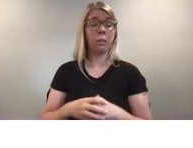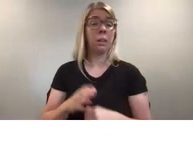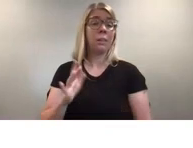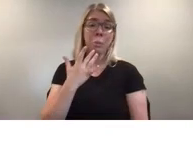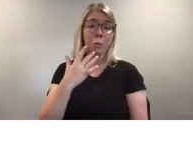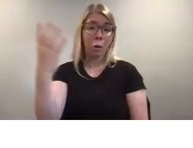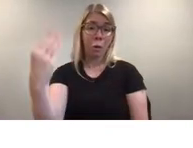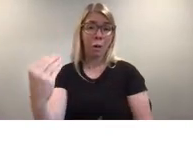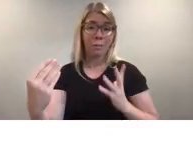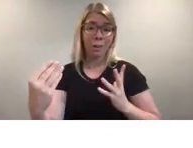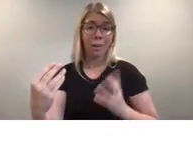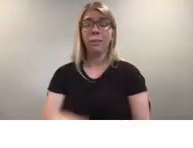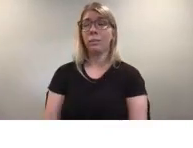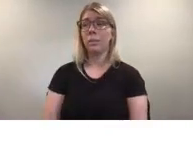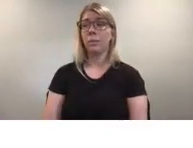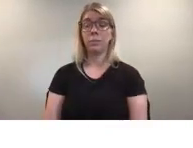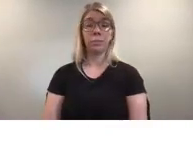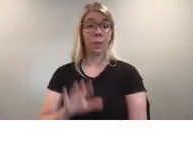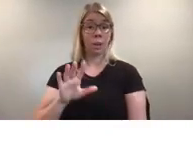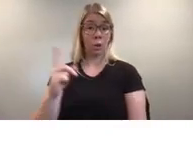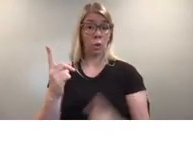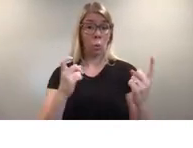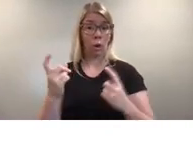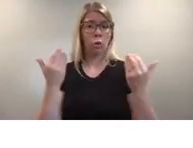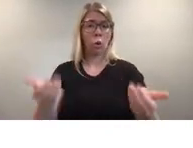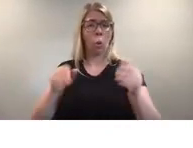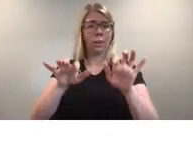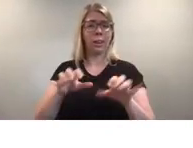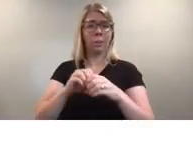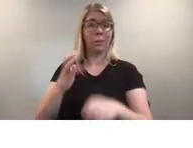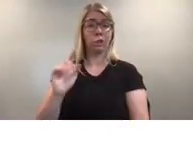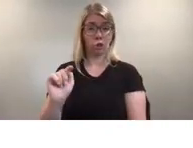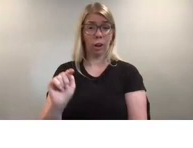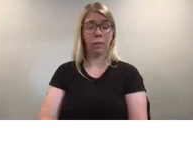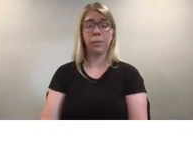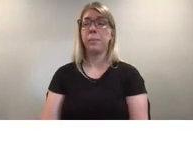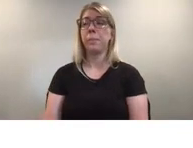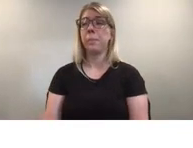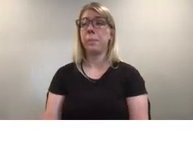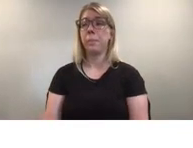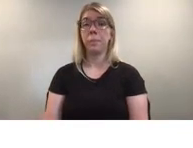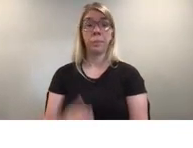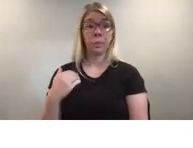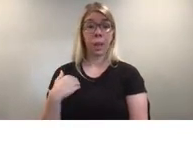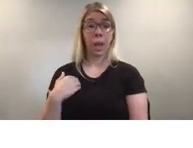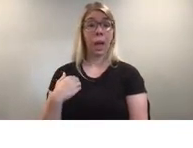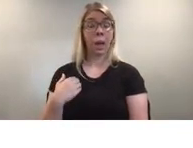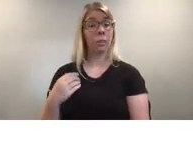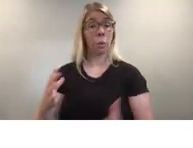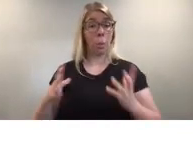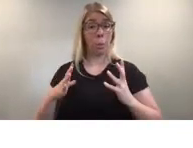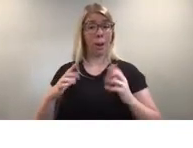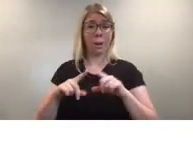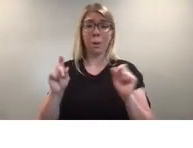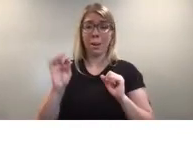prefer. Please place questions in the chat if you would at any point. While we do have two scheduled breaks, if you need to refill